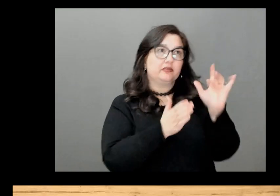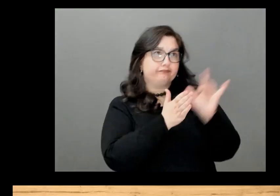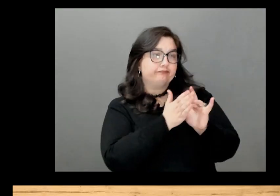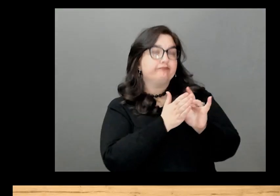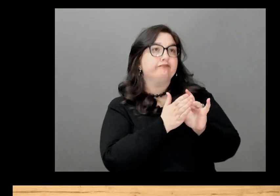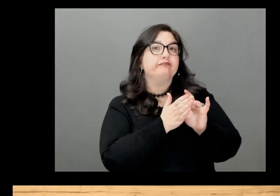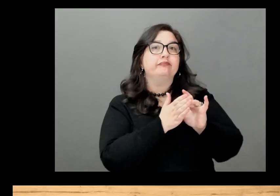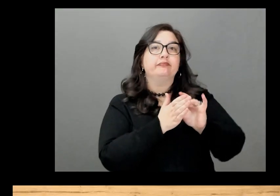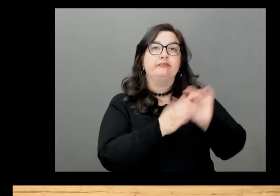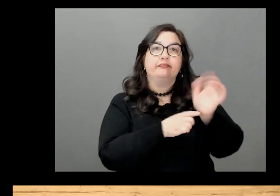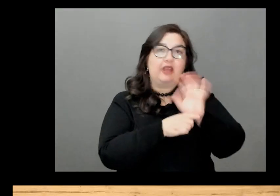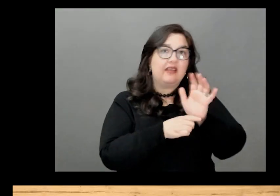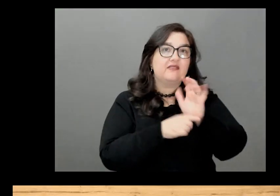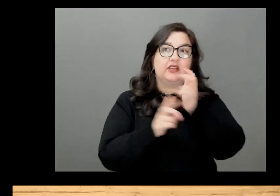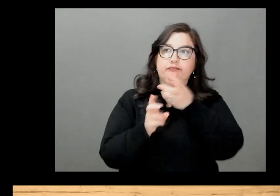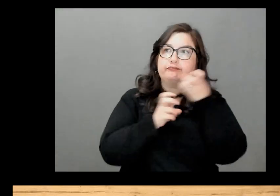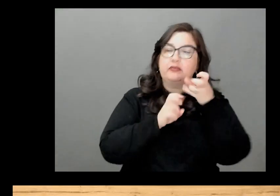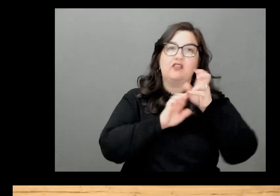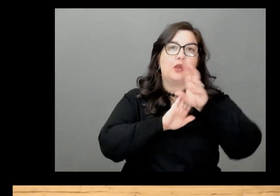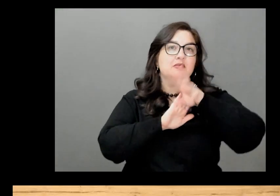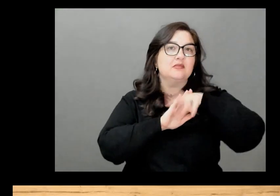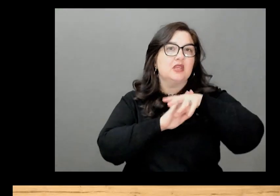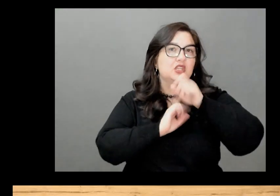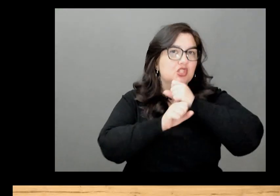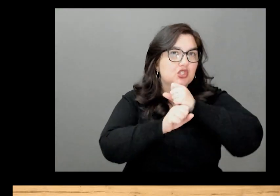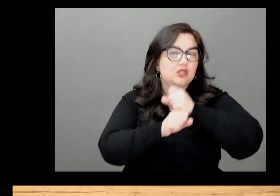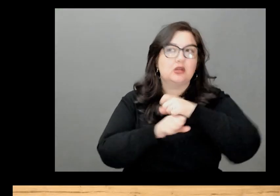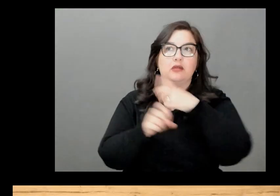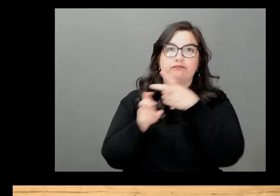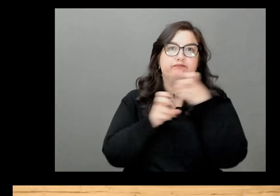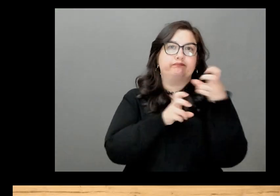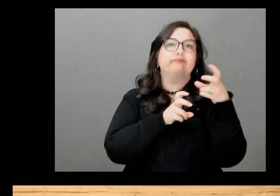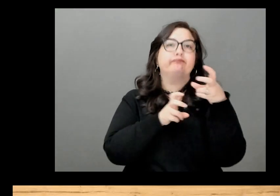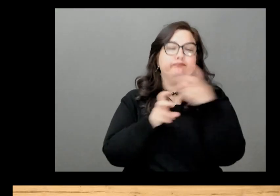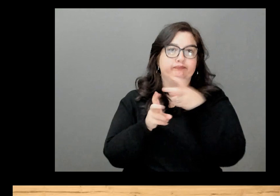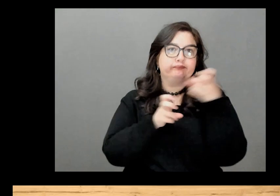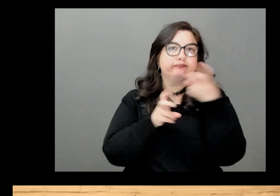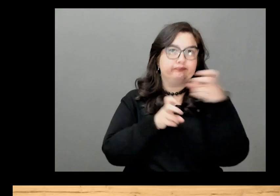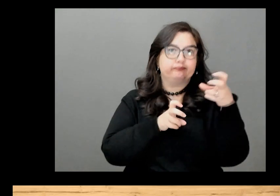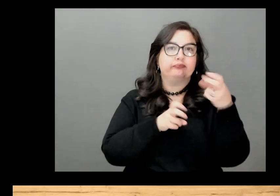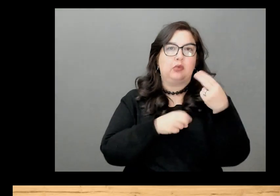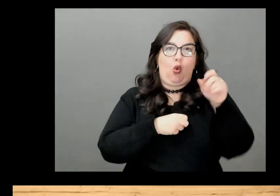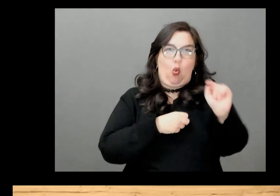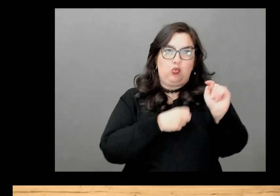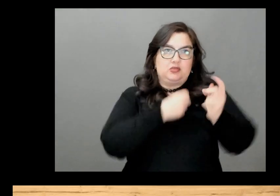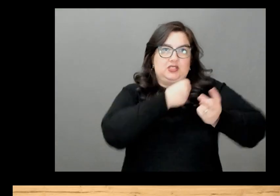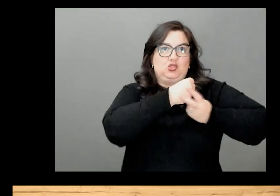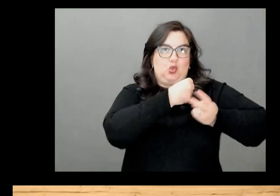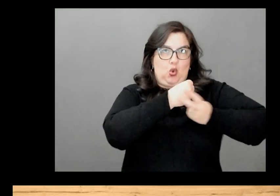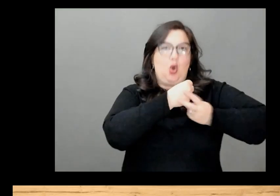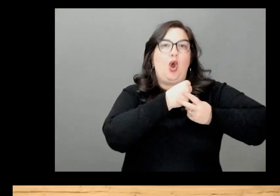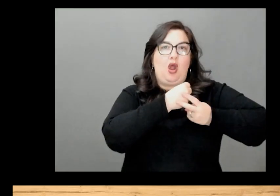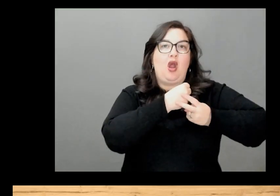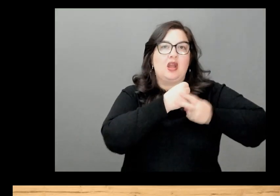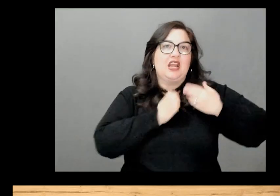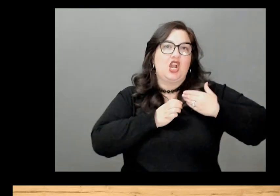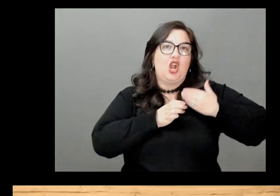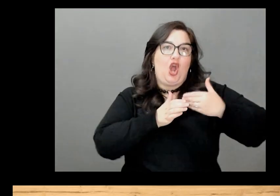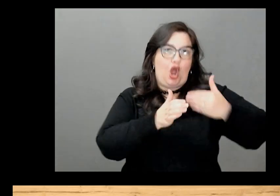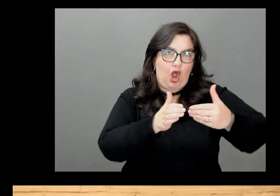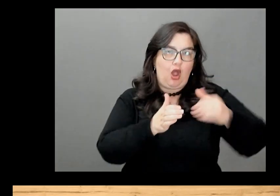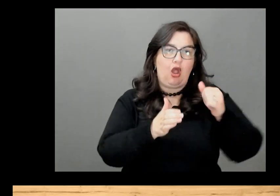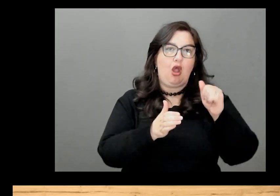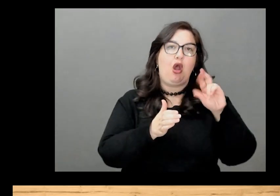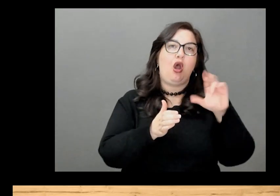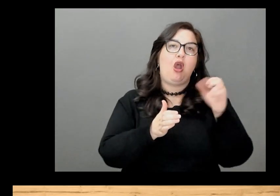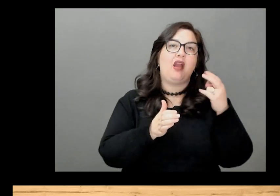video from security cameras or industrial cameras and host that and store that and archive it. And so we'll show you a dashboard